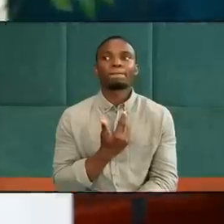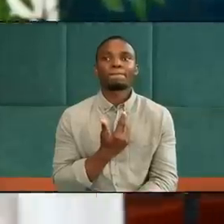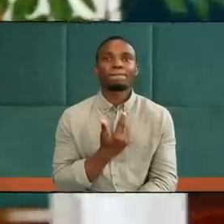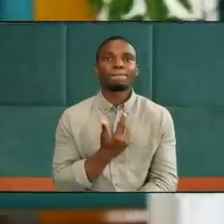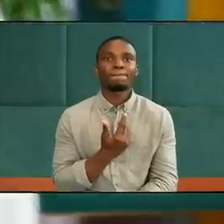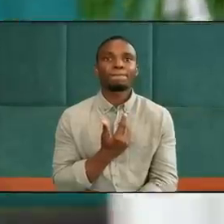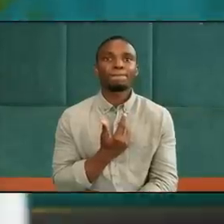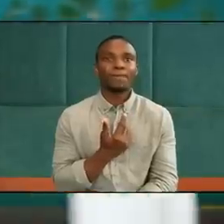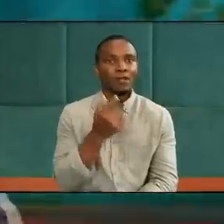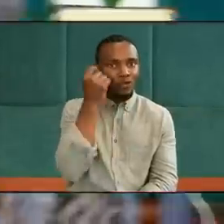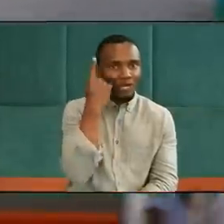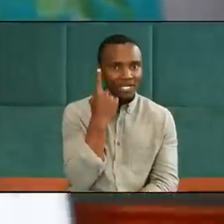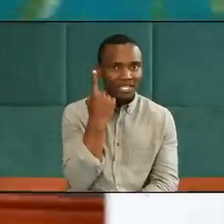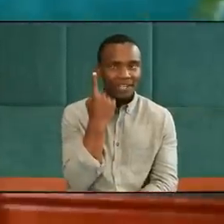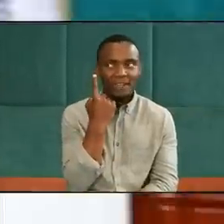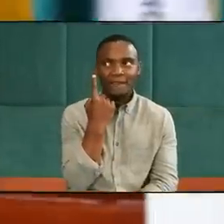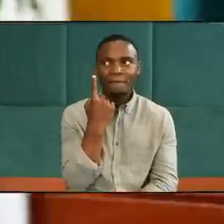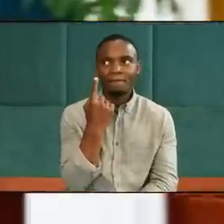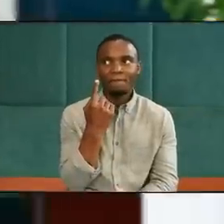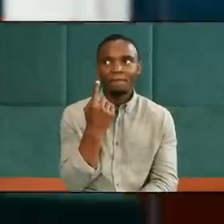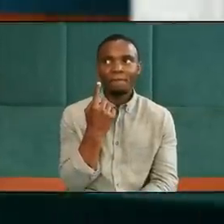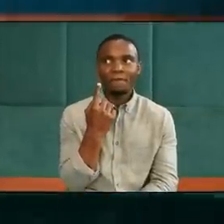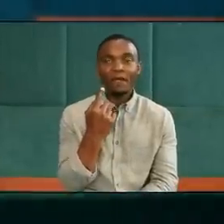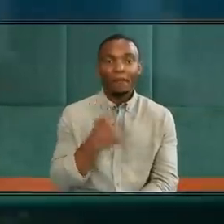Hey, you still don't get it.